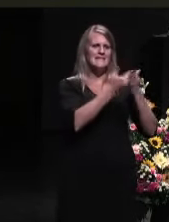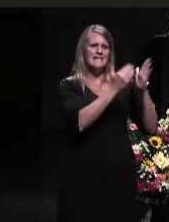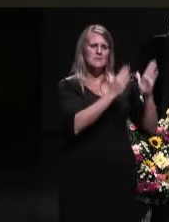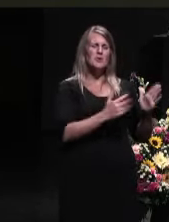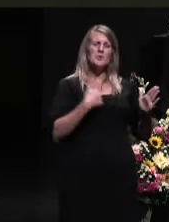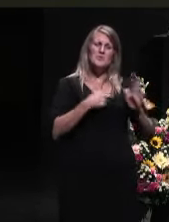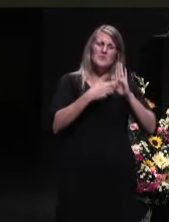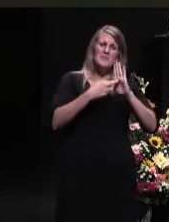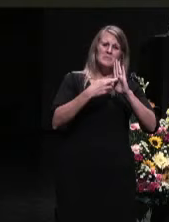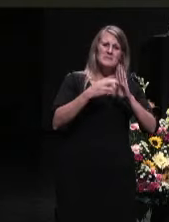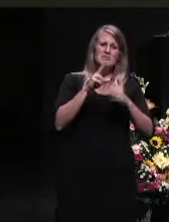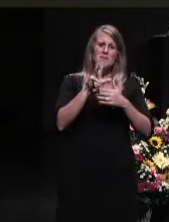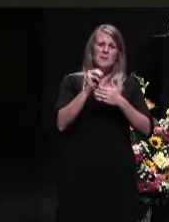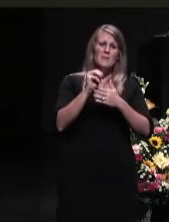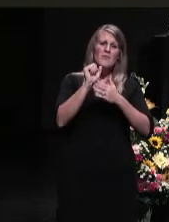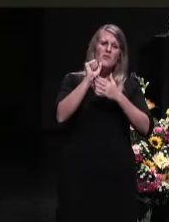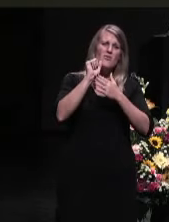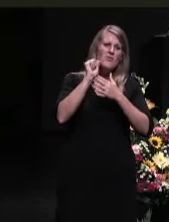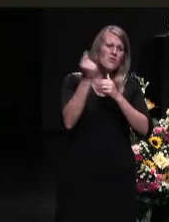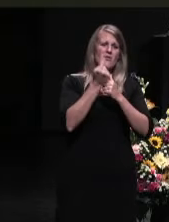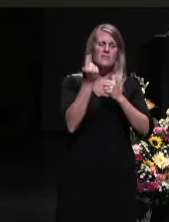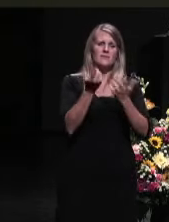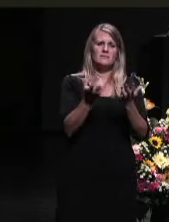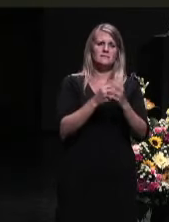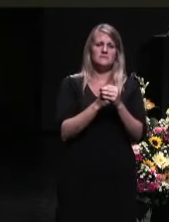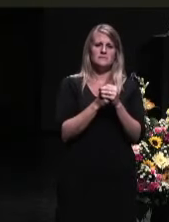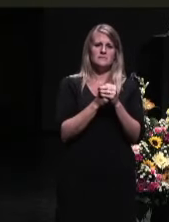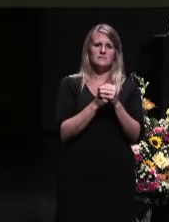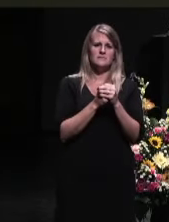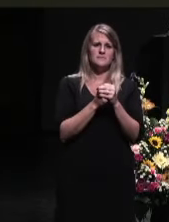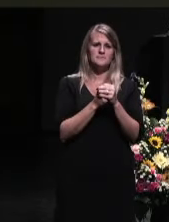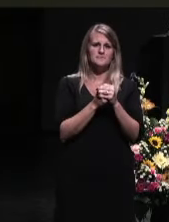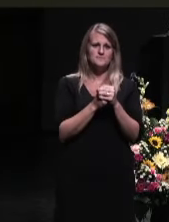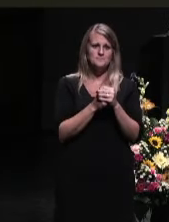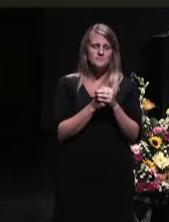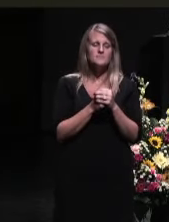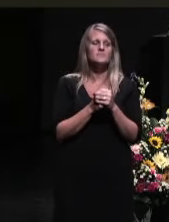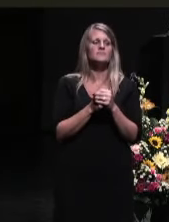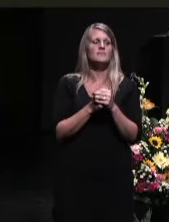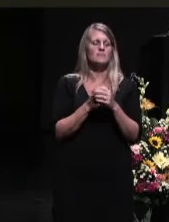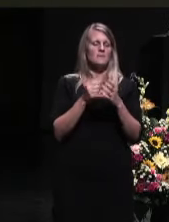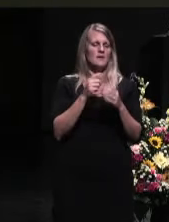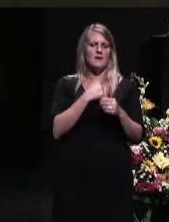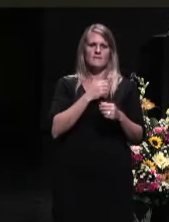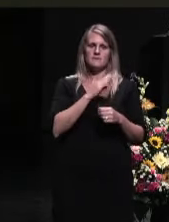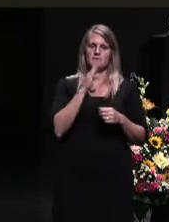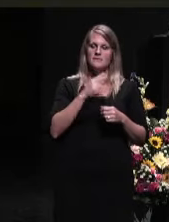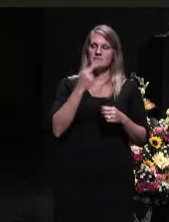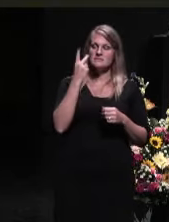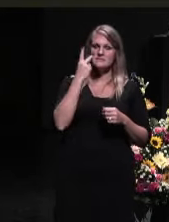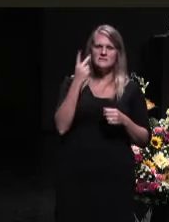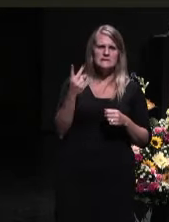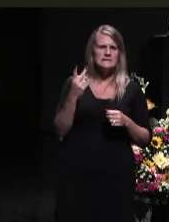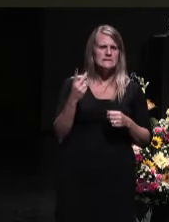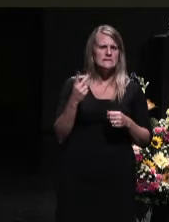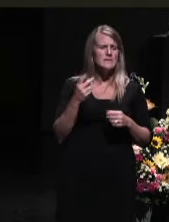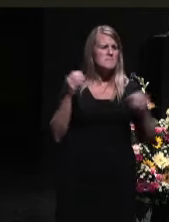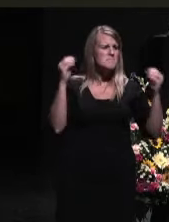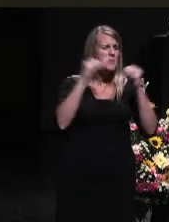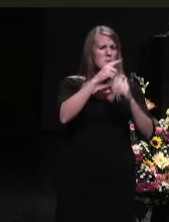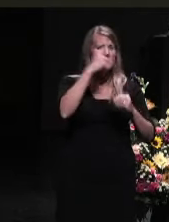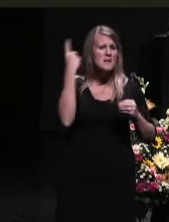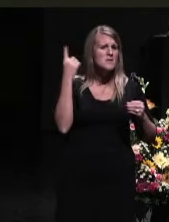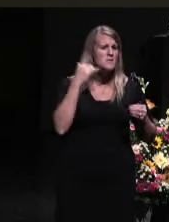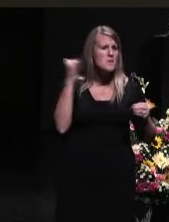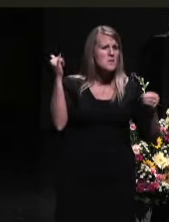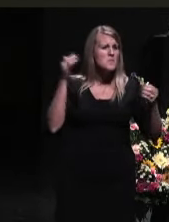UWM colors. And speaking of which, I have never seen more UWM black and gold on campus than I have this fall. It's really